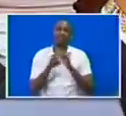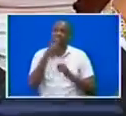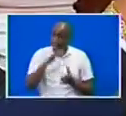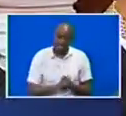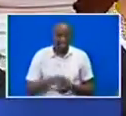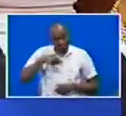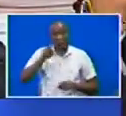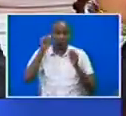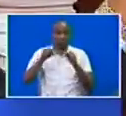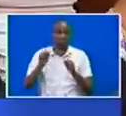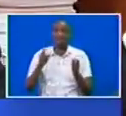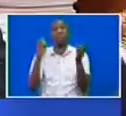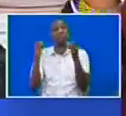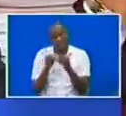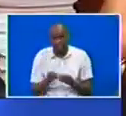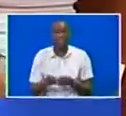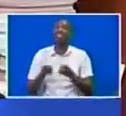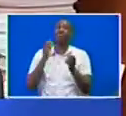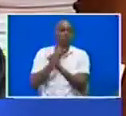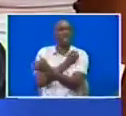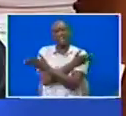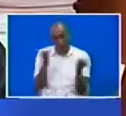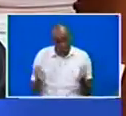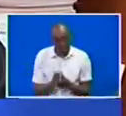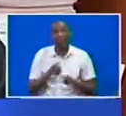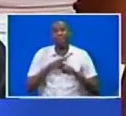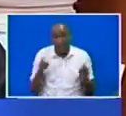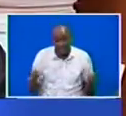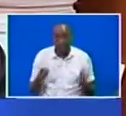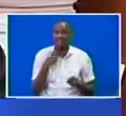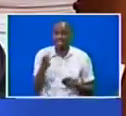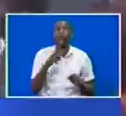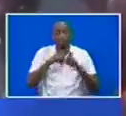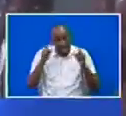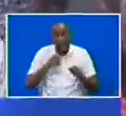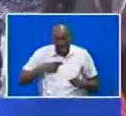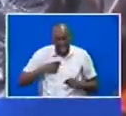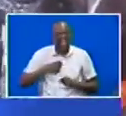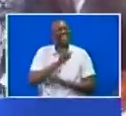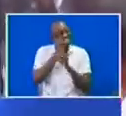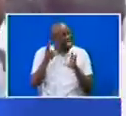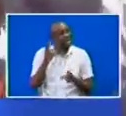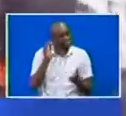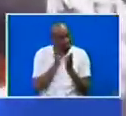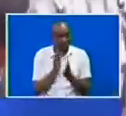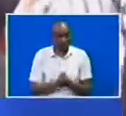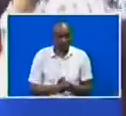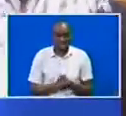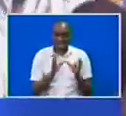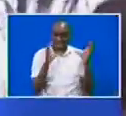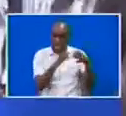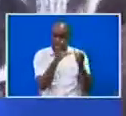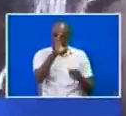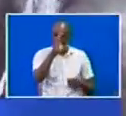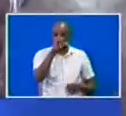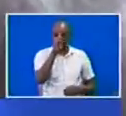they can meet and collapse and that. But mark my word. Clan loyalty is expected to